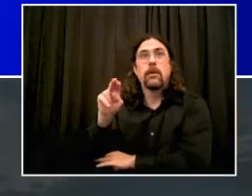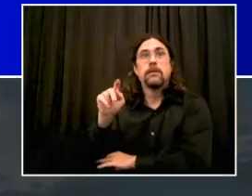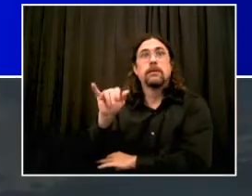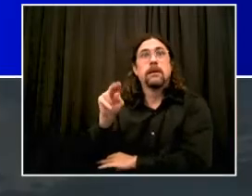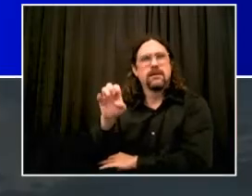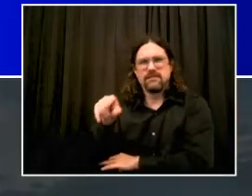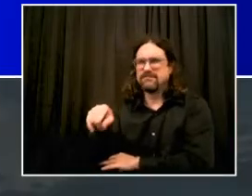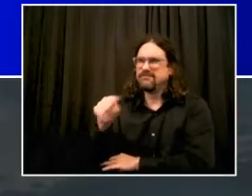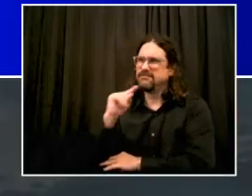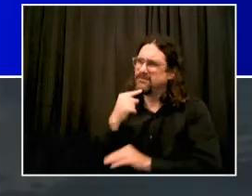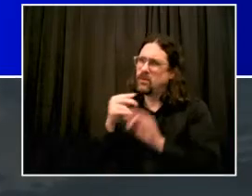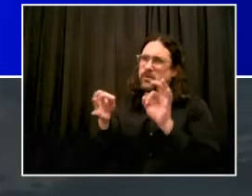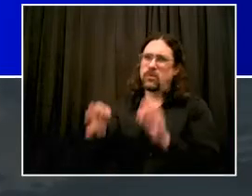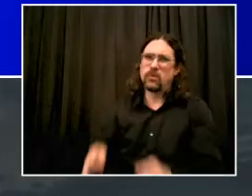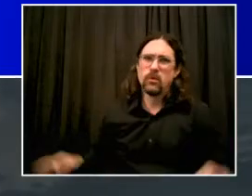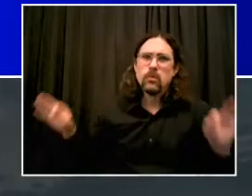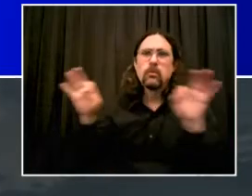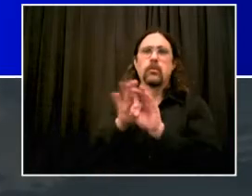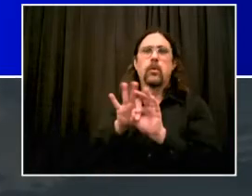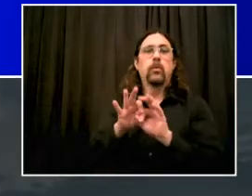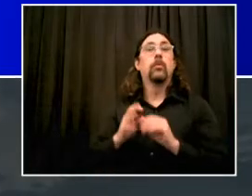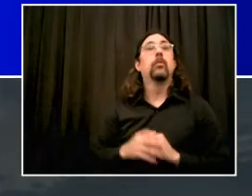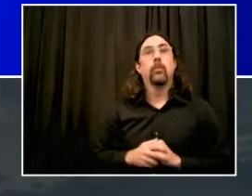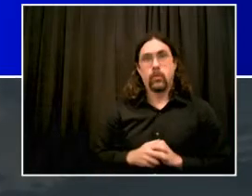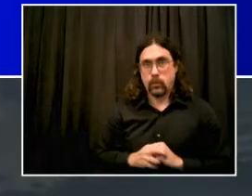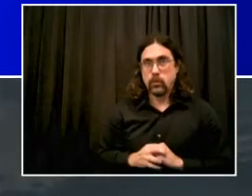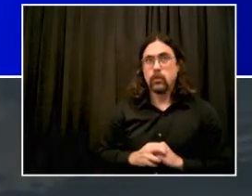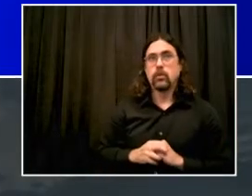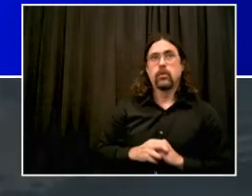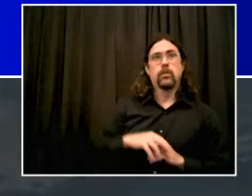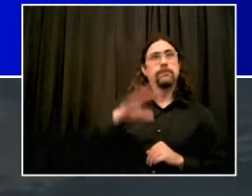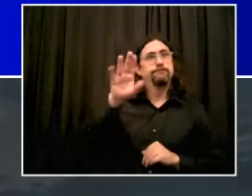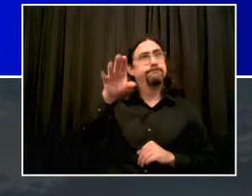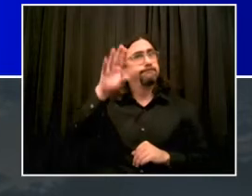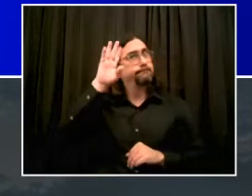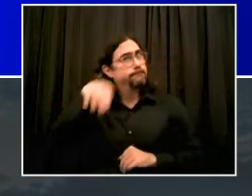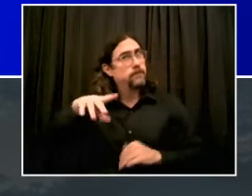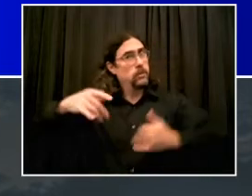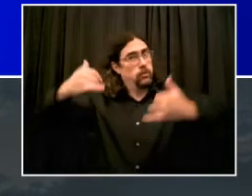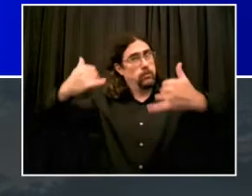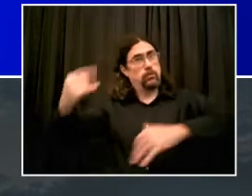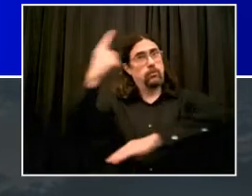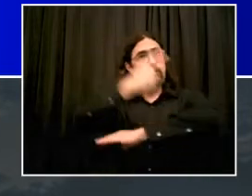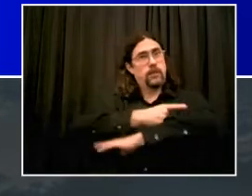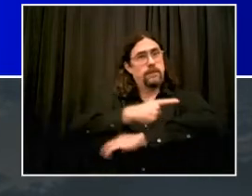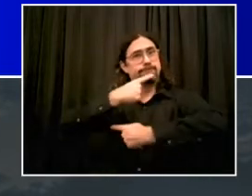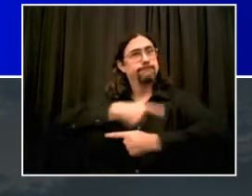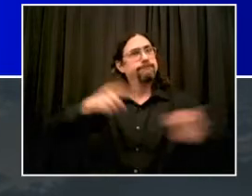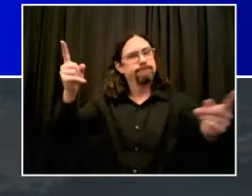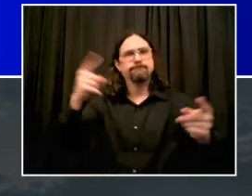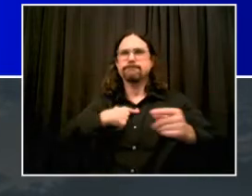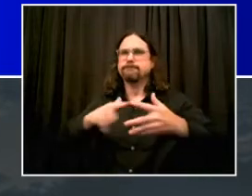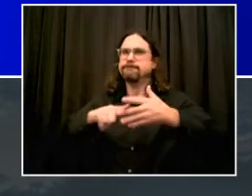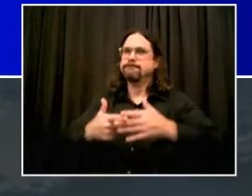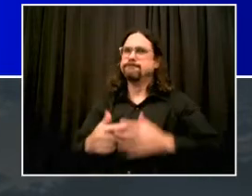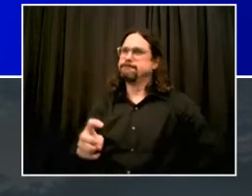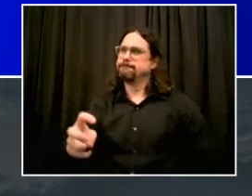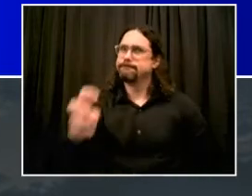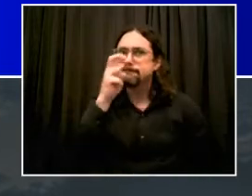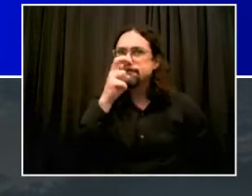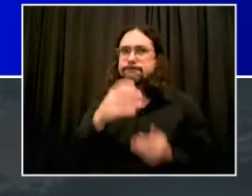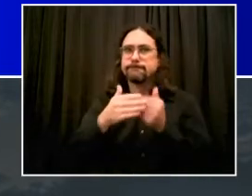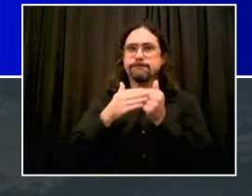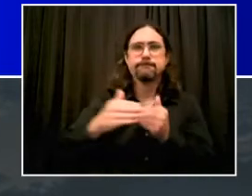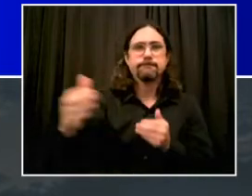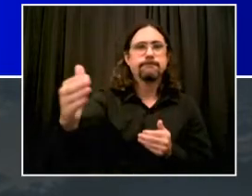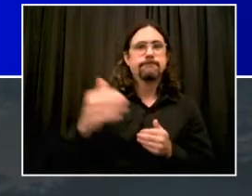will have checkpoints at key entry points to the city. Travelers coming in from those states will be given